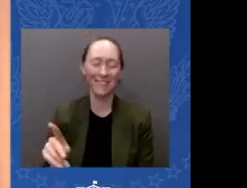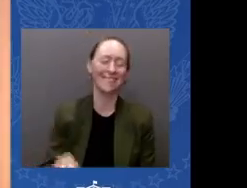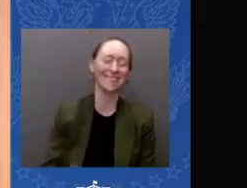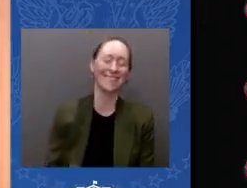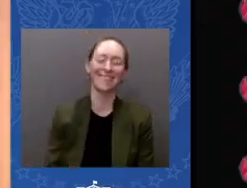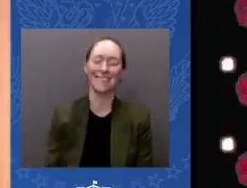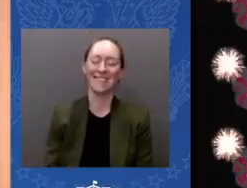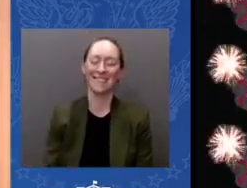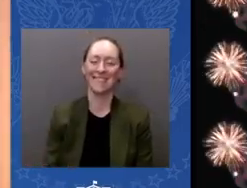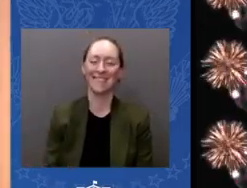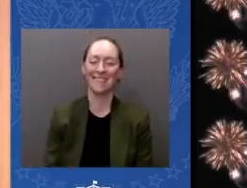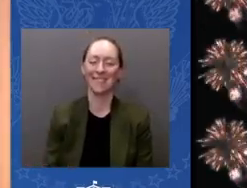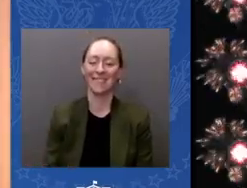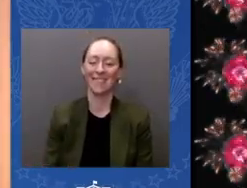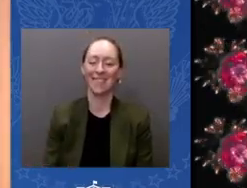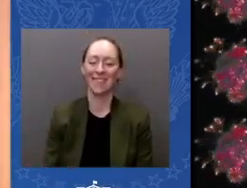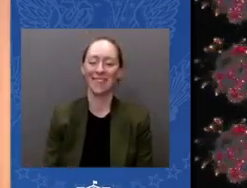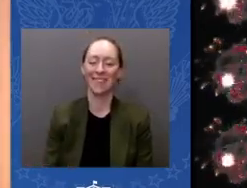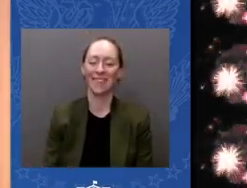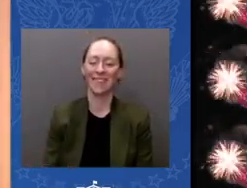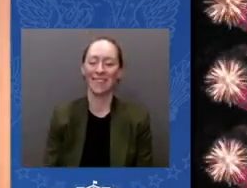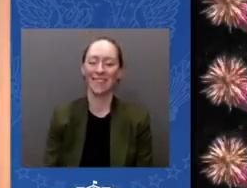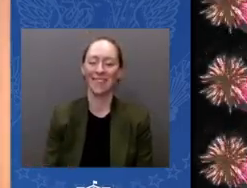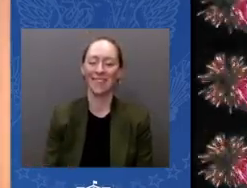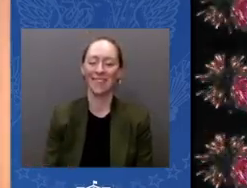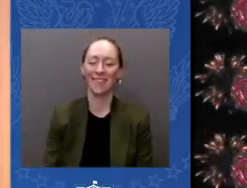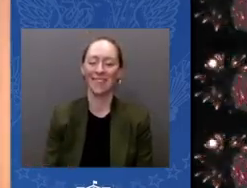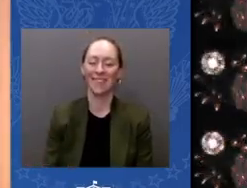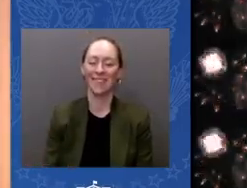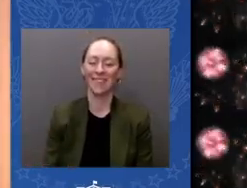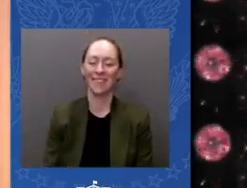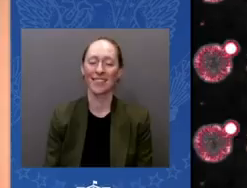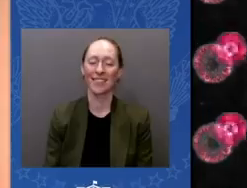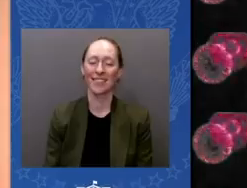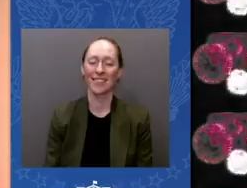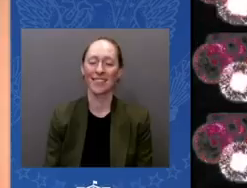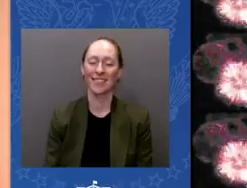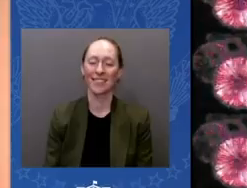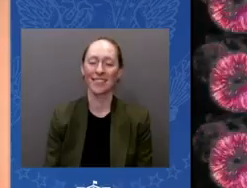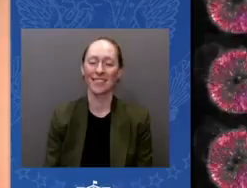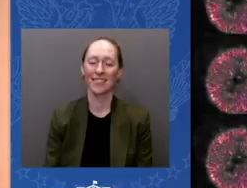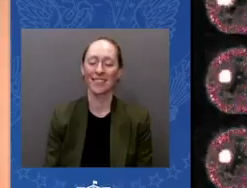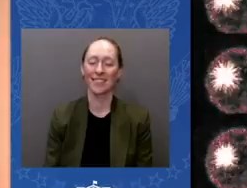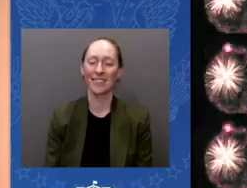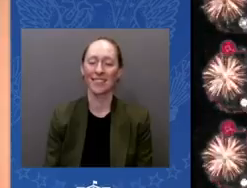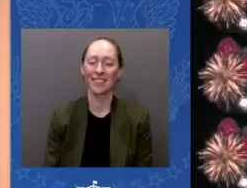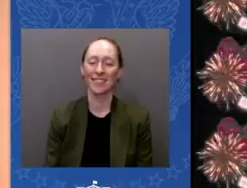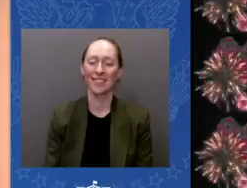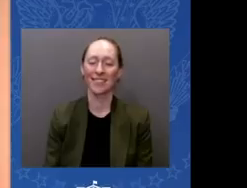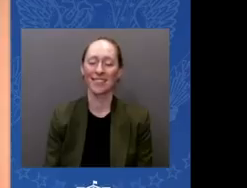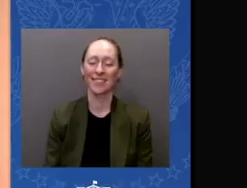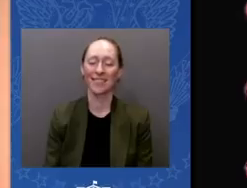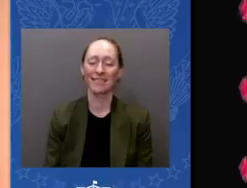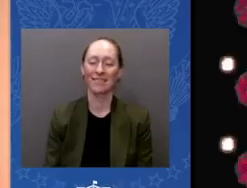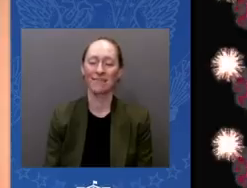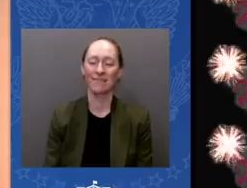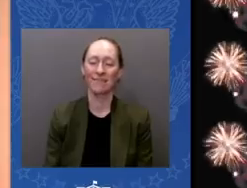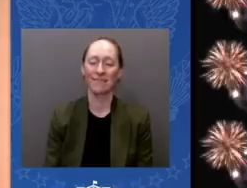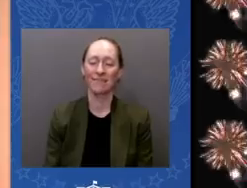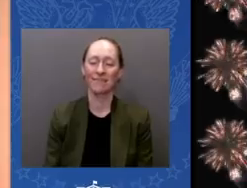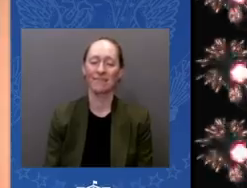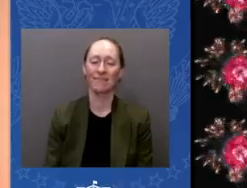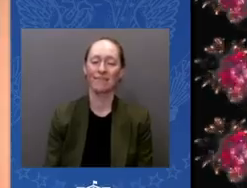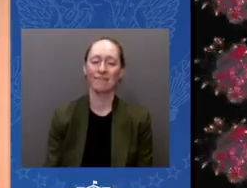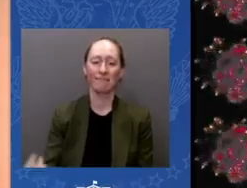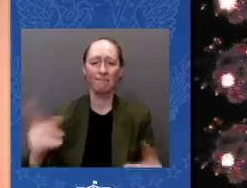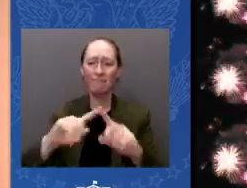We're just today surrounded by members of our staff who are part of the administration. We have more Asian Americans than ever